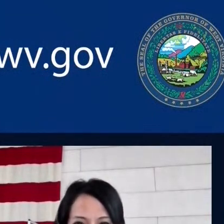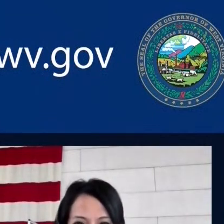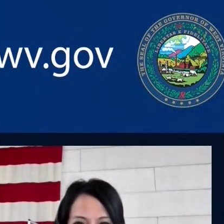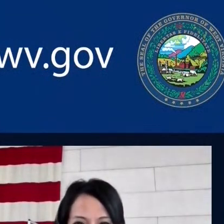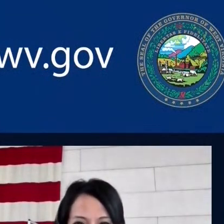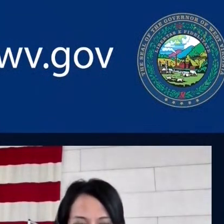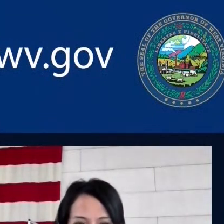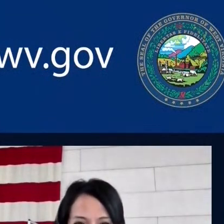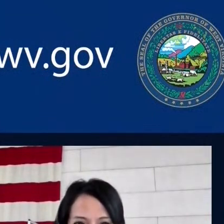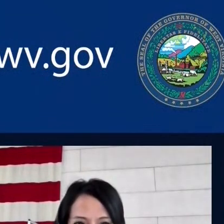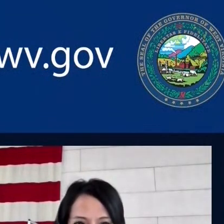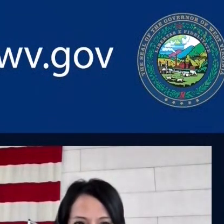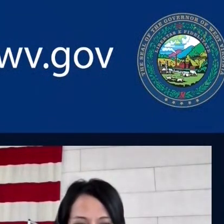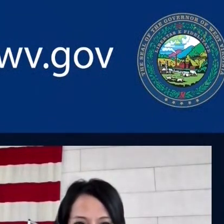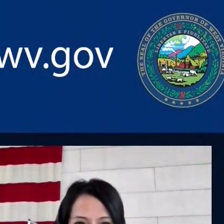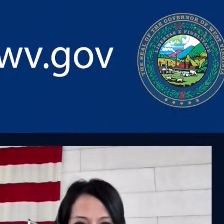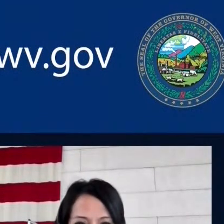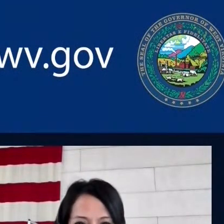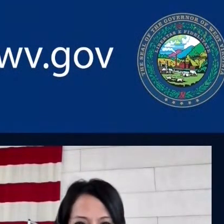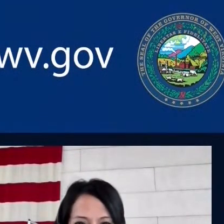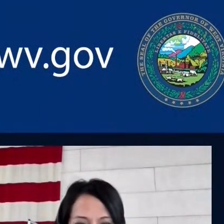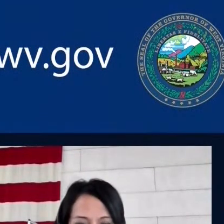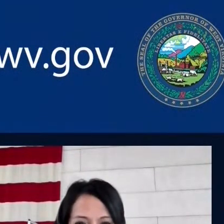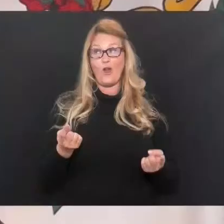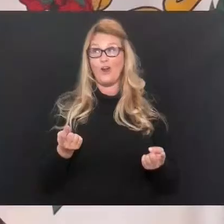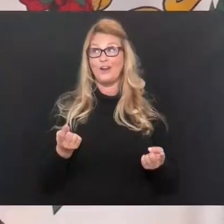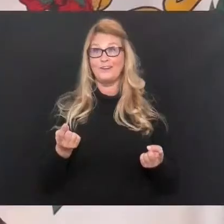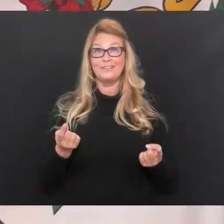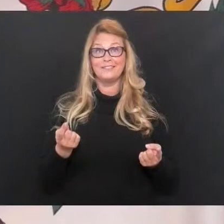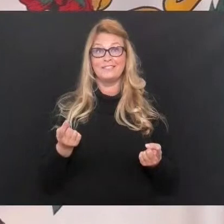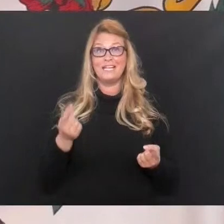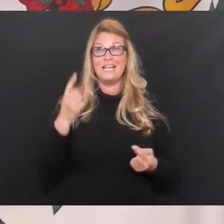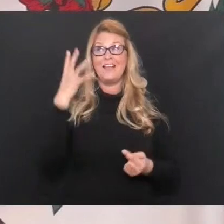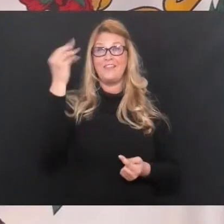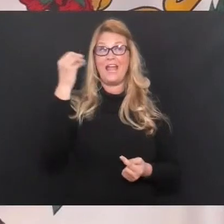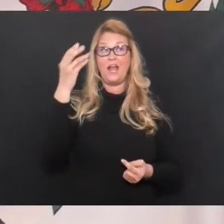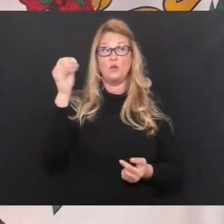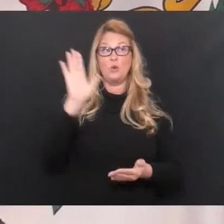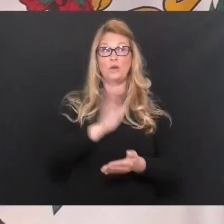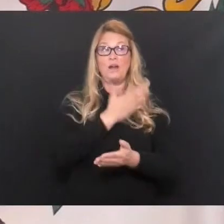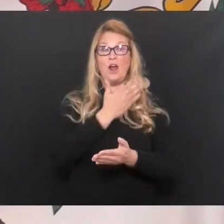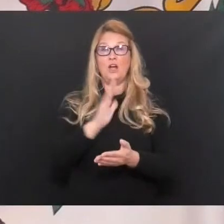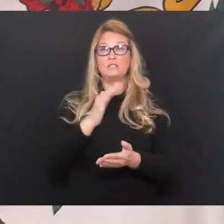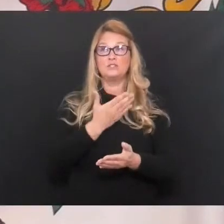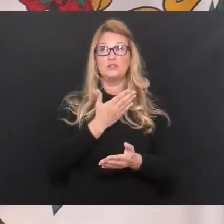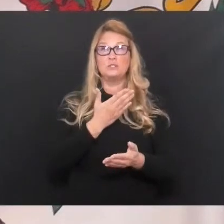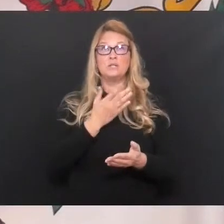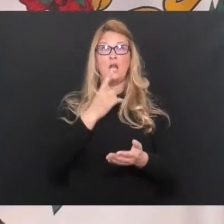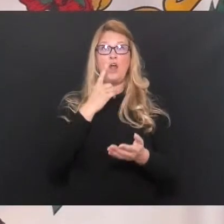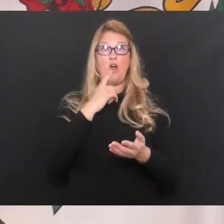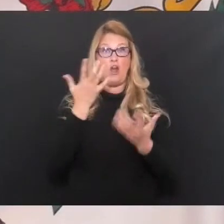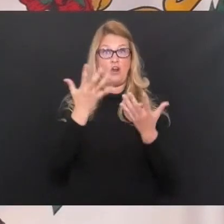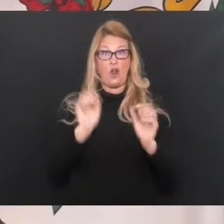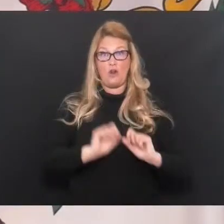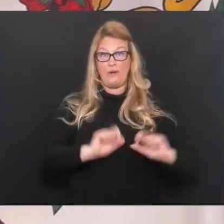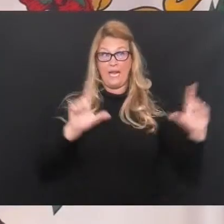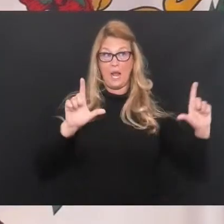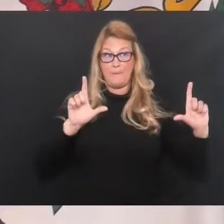Mark, as far as the guidance on the outdoor concerts and everything, I think the guidance are